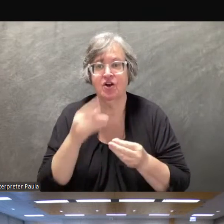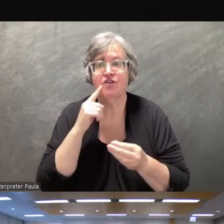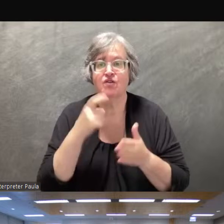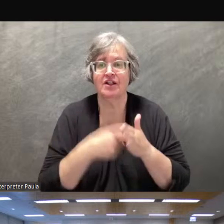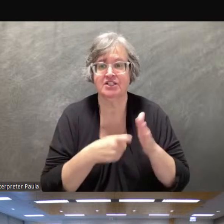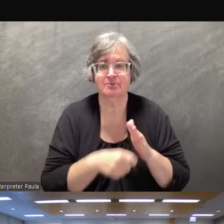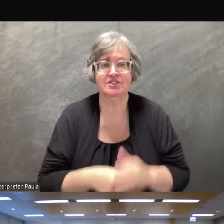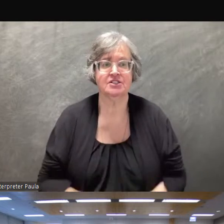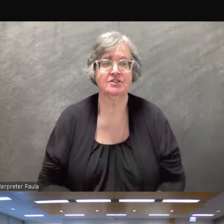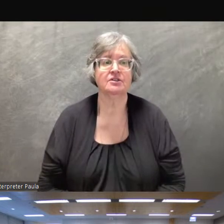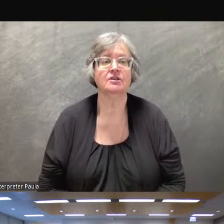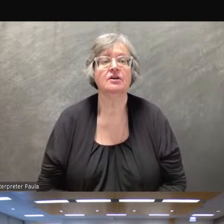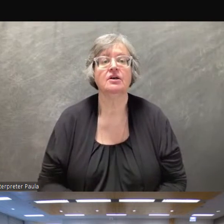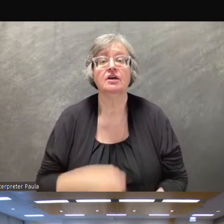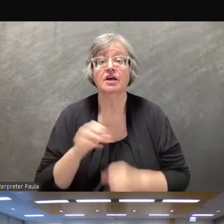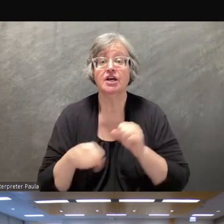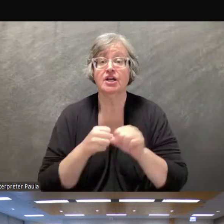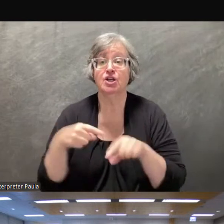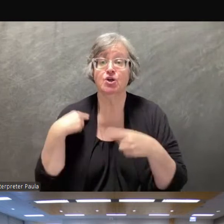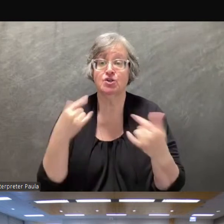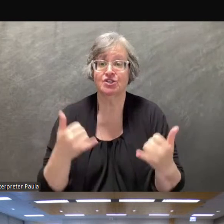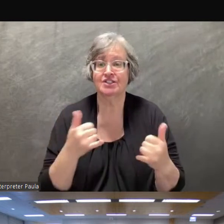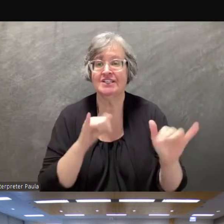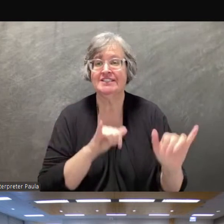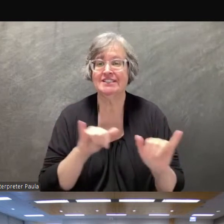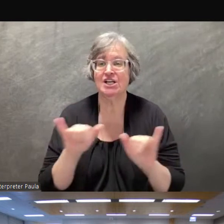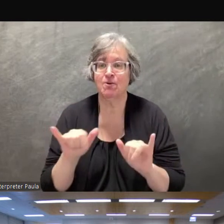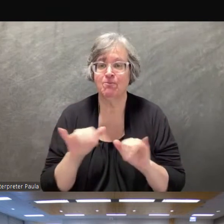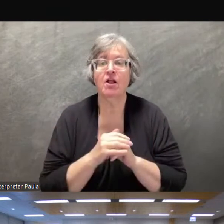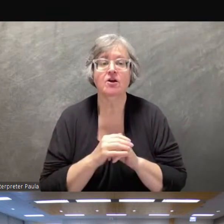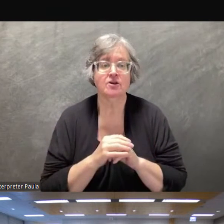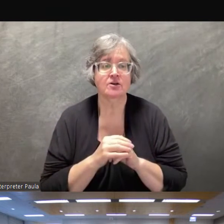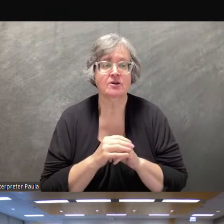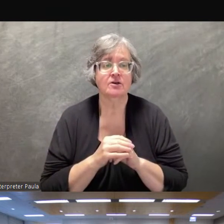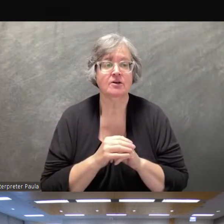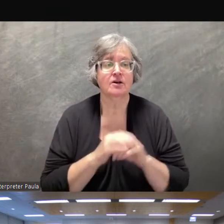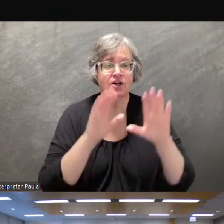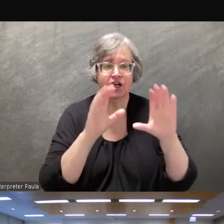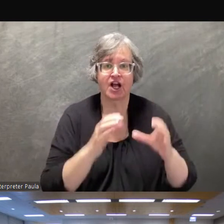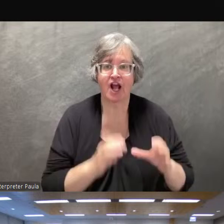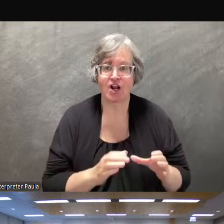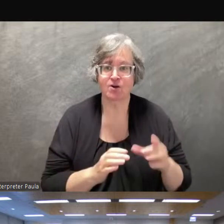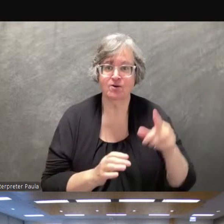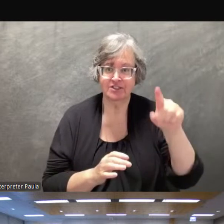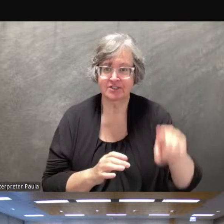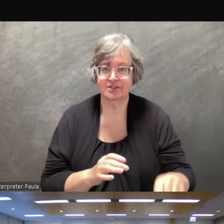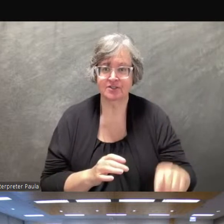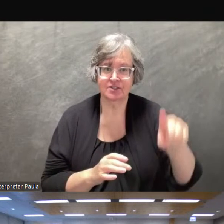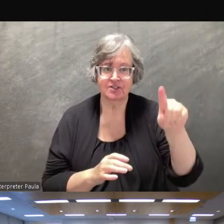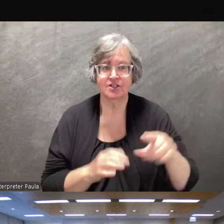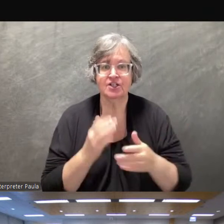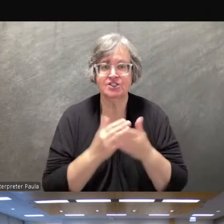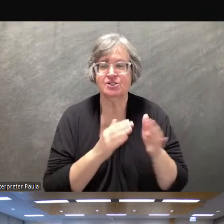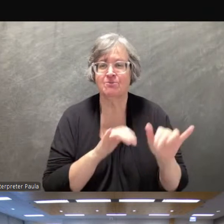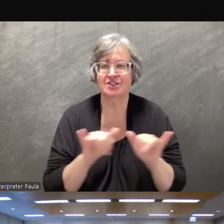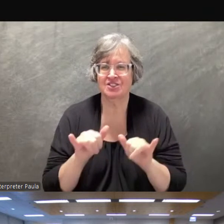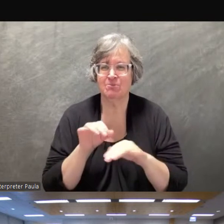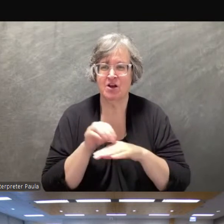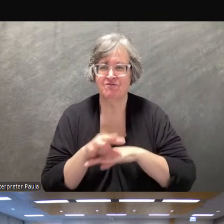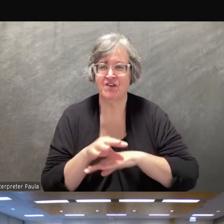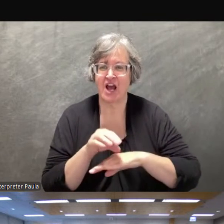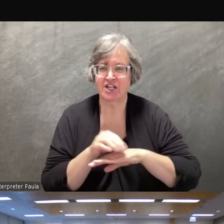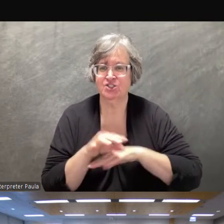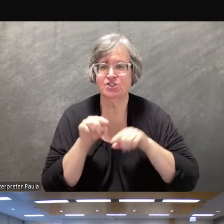side. For the year to date, again, a similar story. The categories are driven primarily by some of those similar factors that we saw